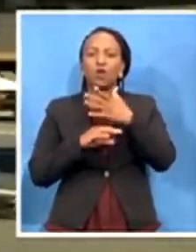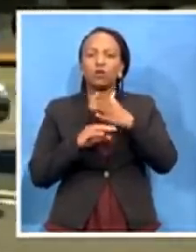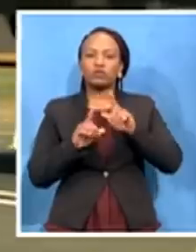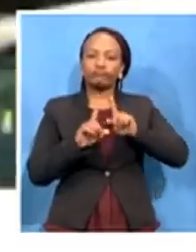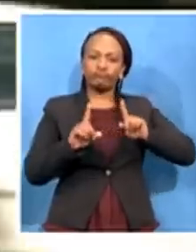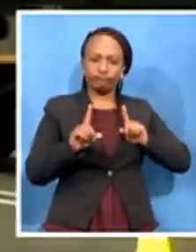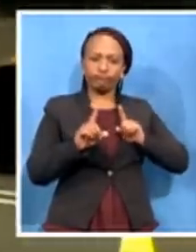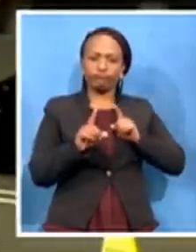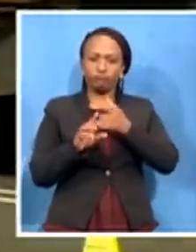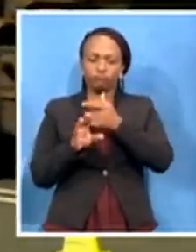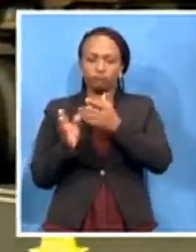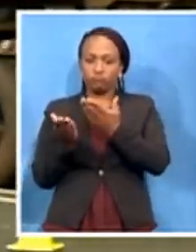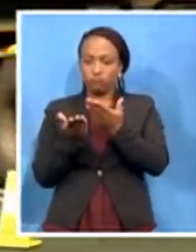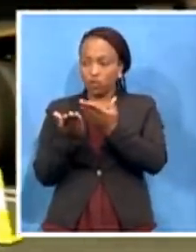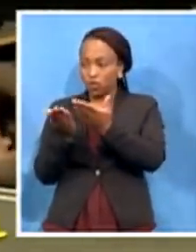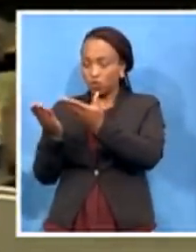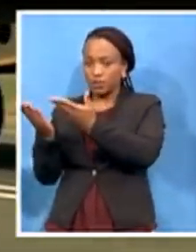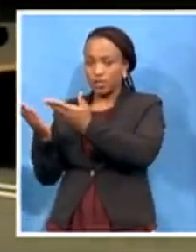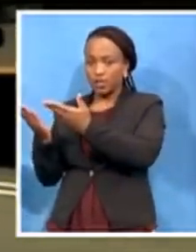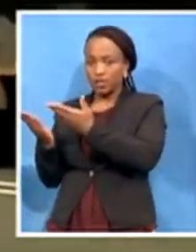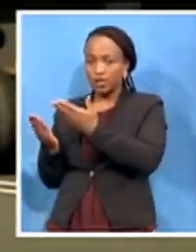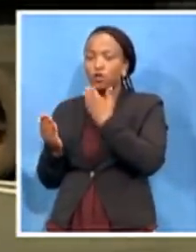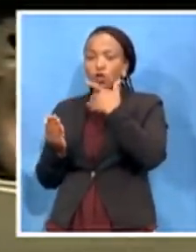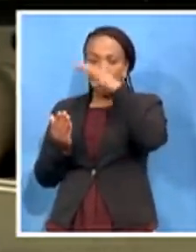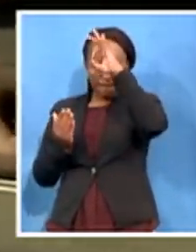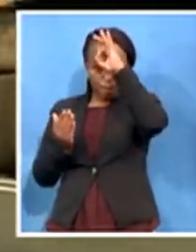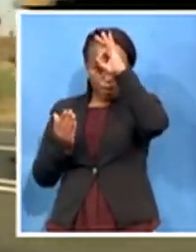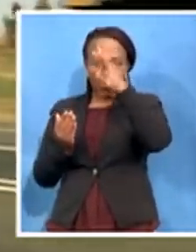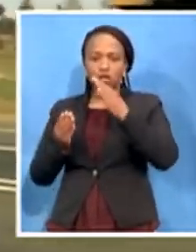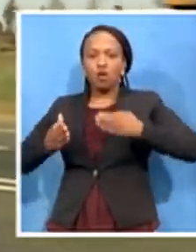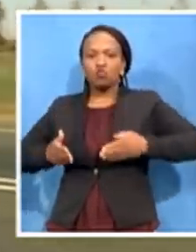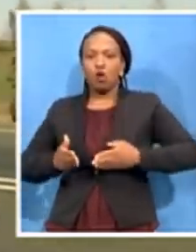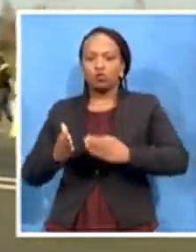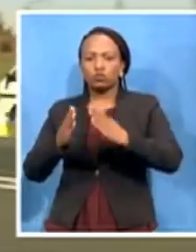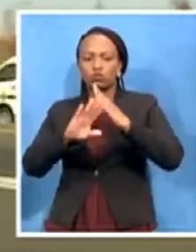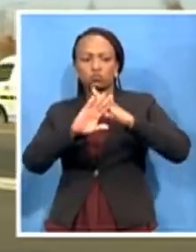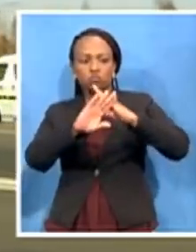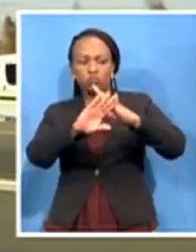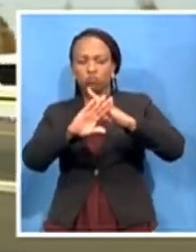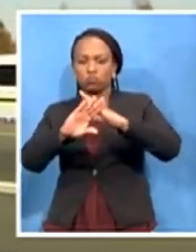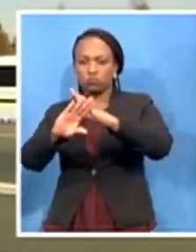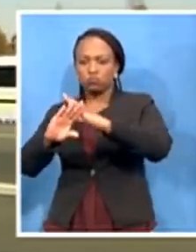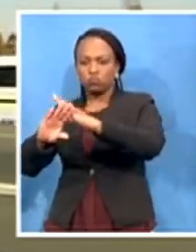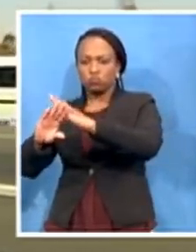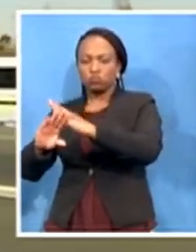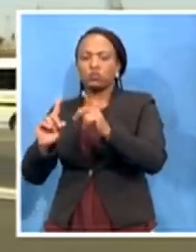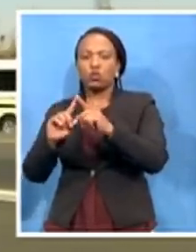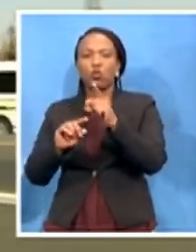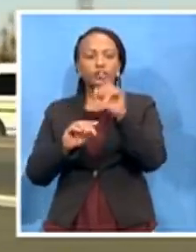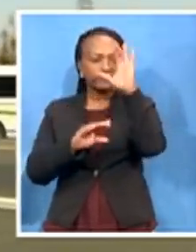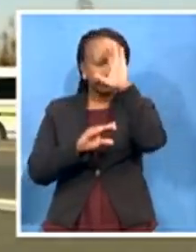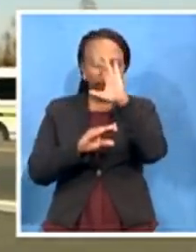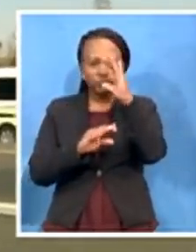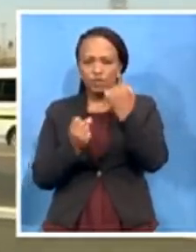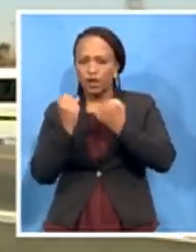have a roadblock outside Senekal, checking cars, checking licenses, and you'll